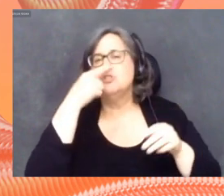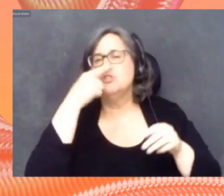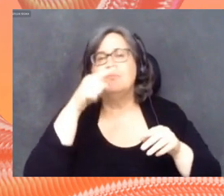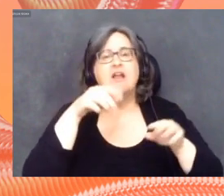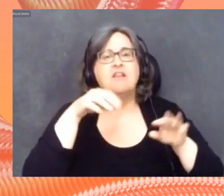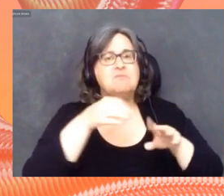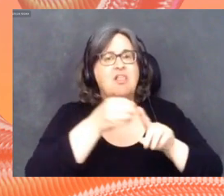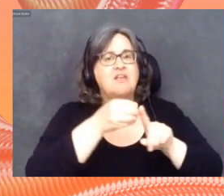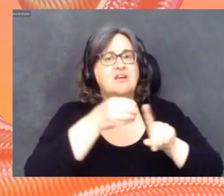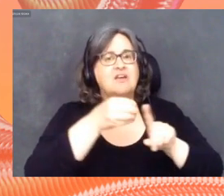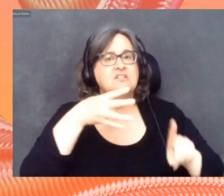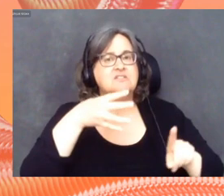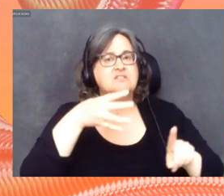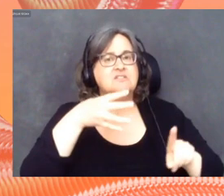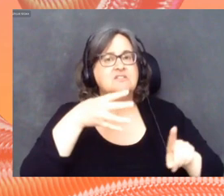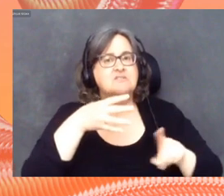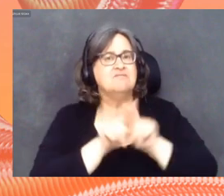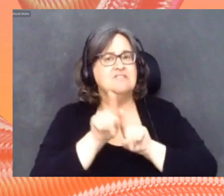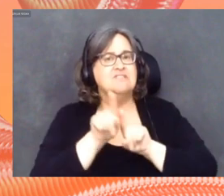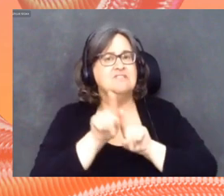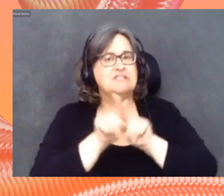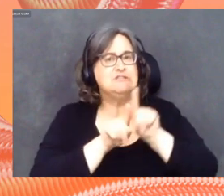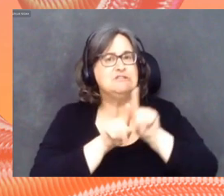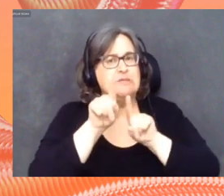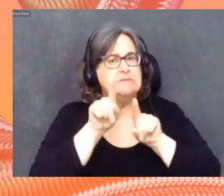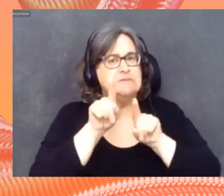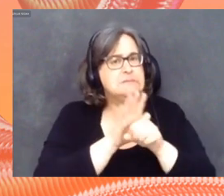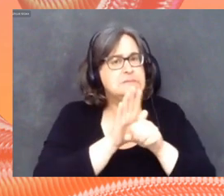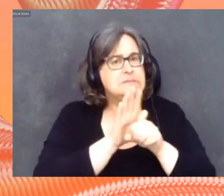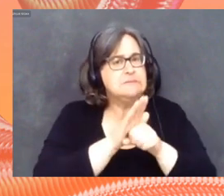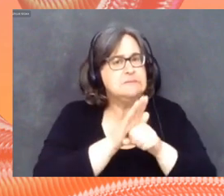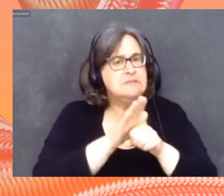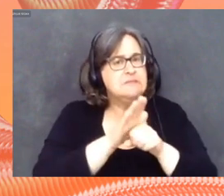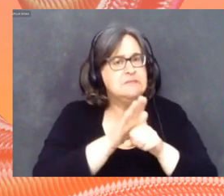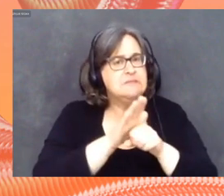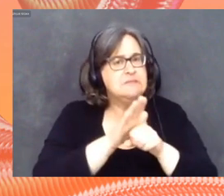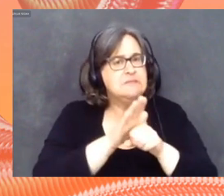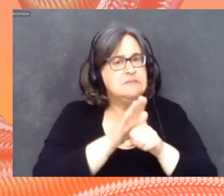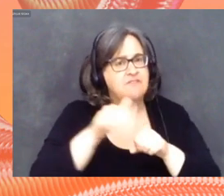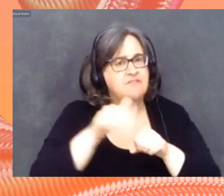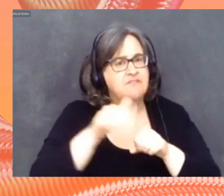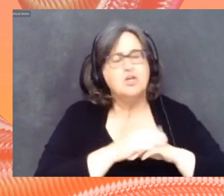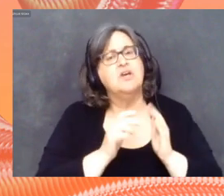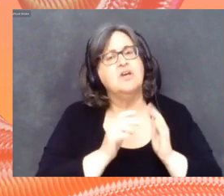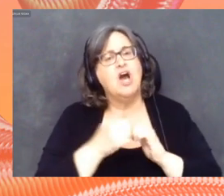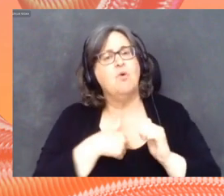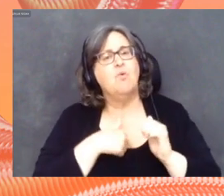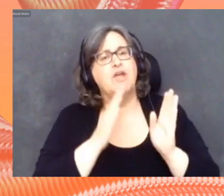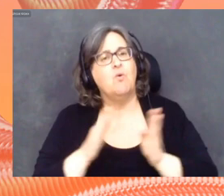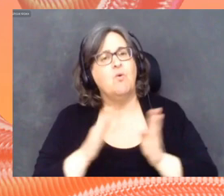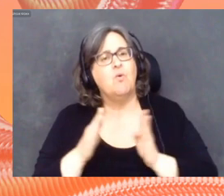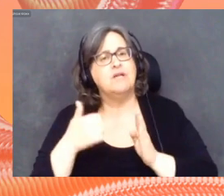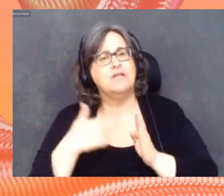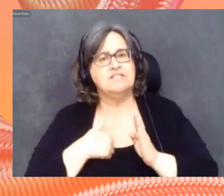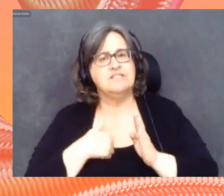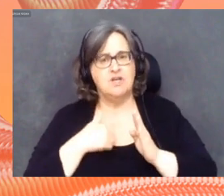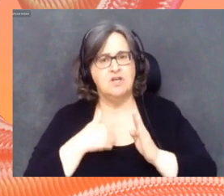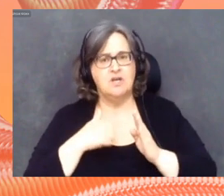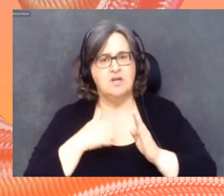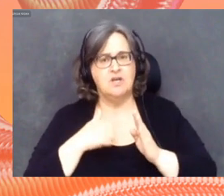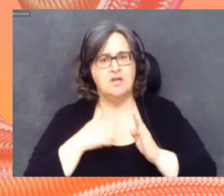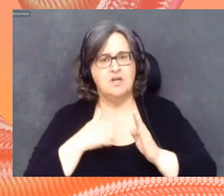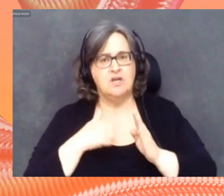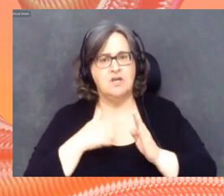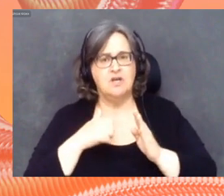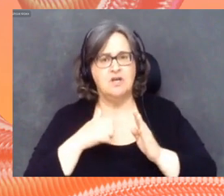their astrological journey yet. And yeah. then, yeah, what does it mean for how we organize ourselves and play our positions? Yeah.